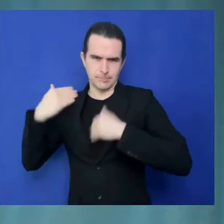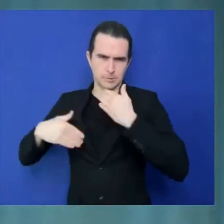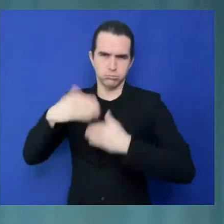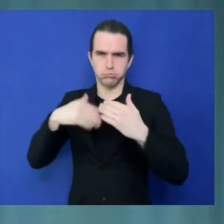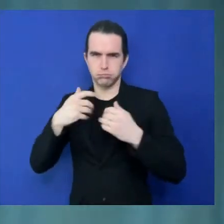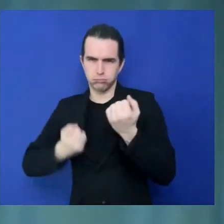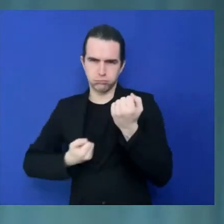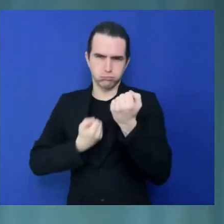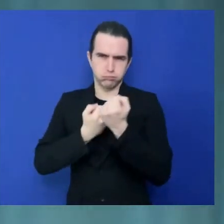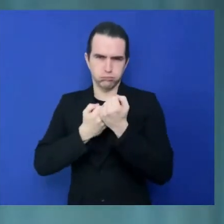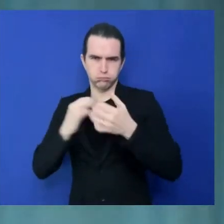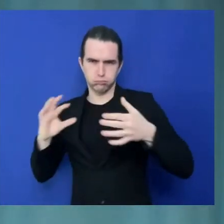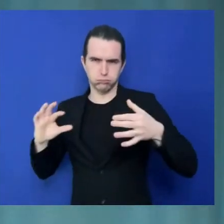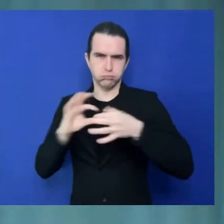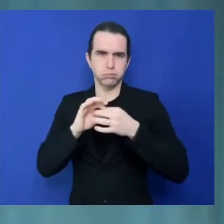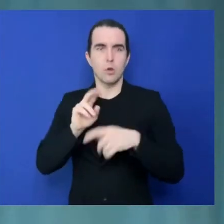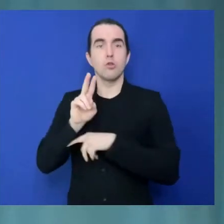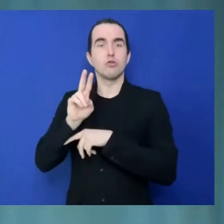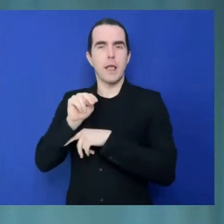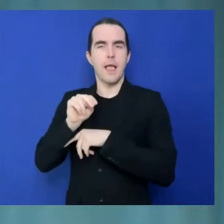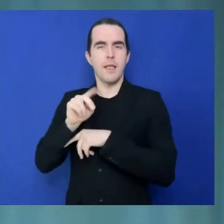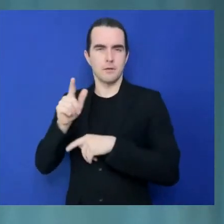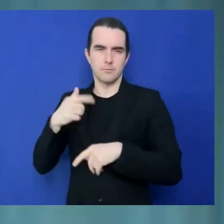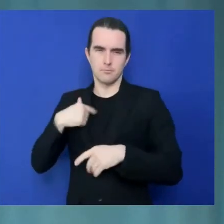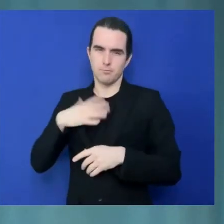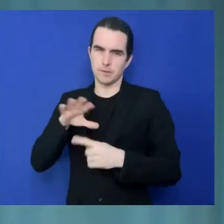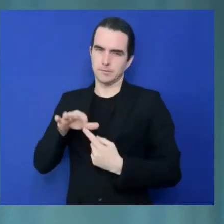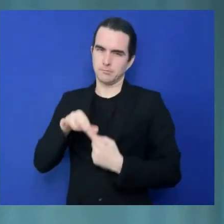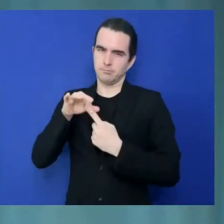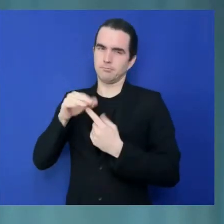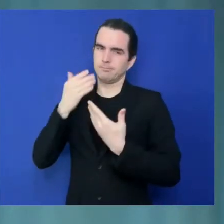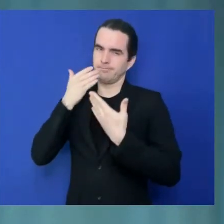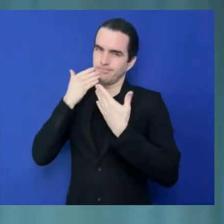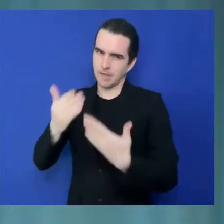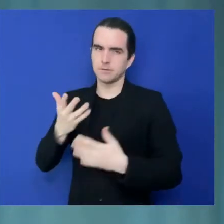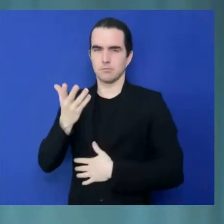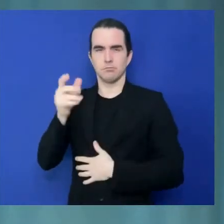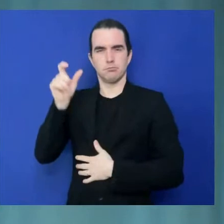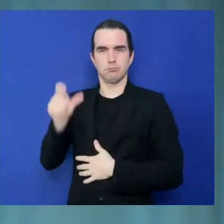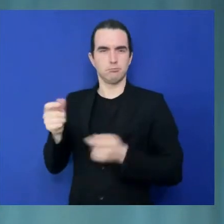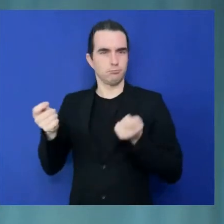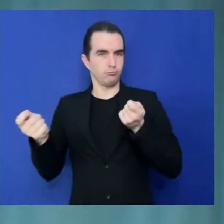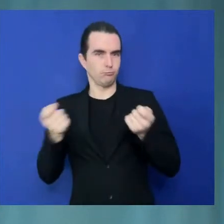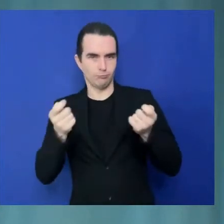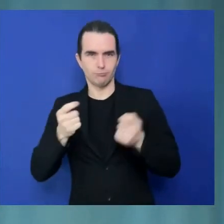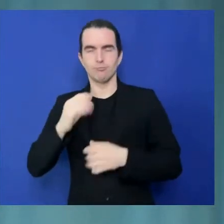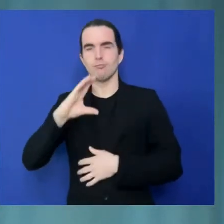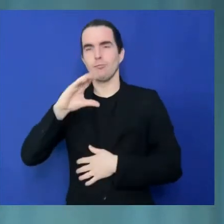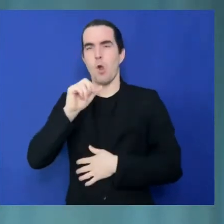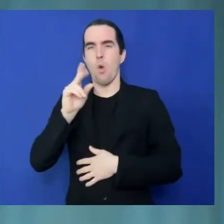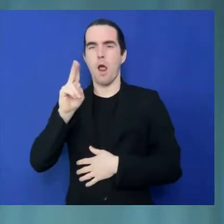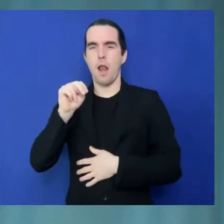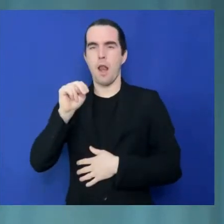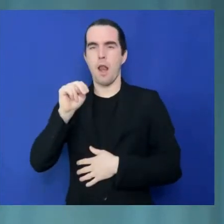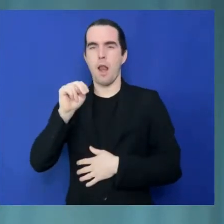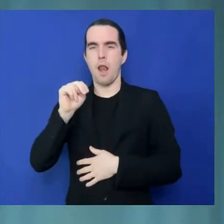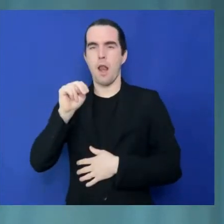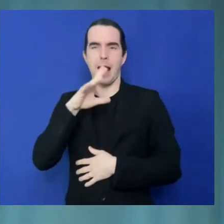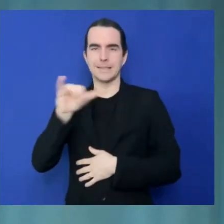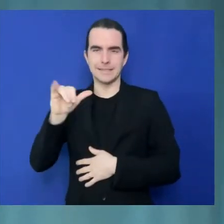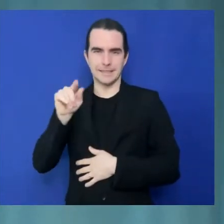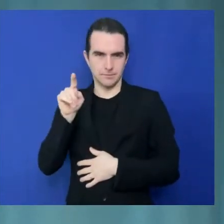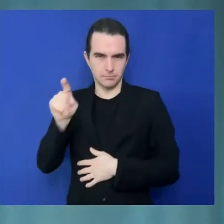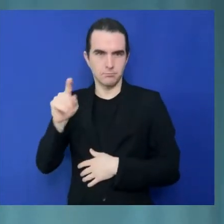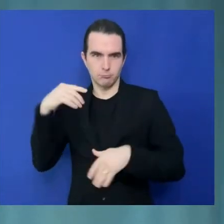enthusiasm. The Zero Conference is an opportunity to bring down barriers and lift up people. This year, it is an opportunity